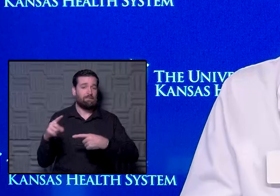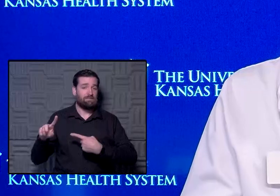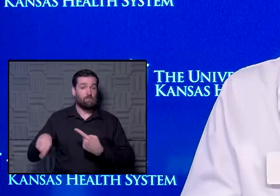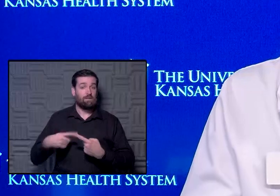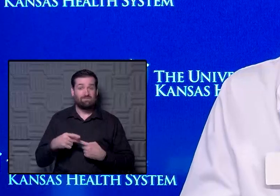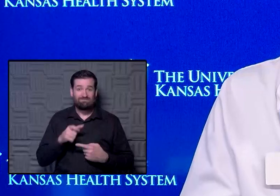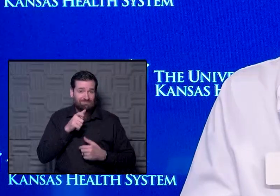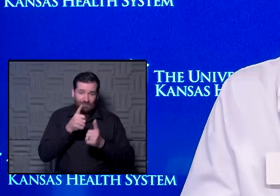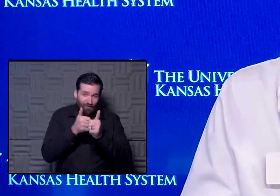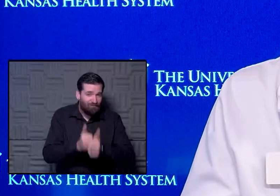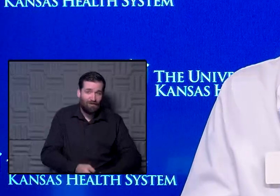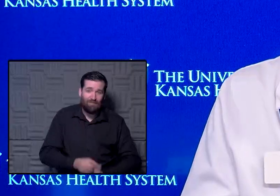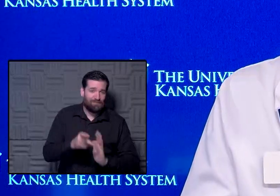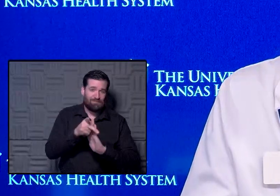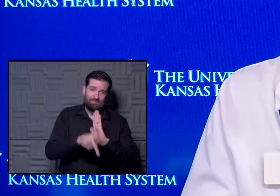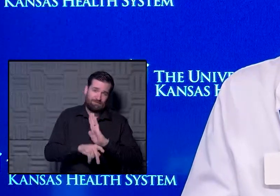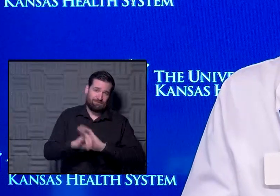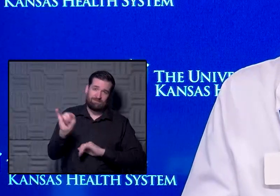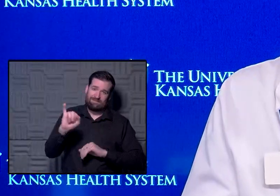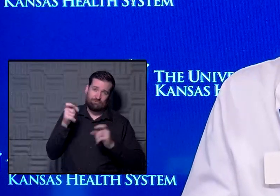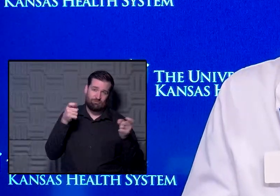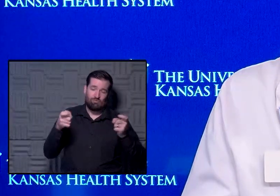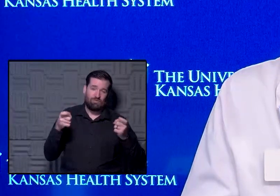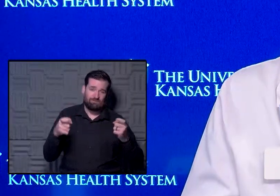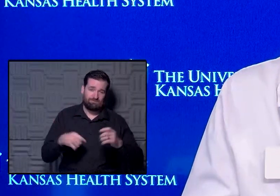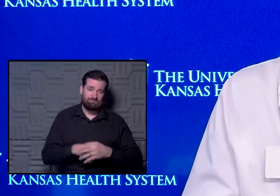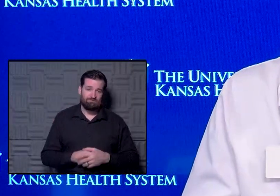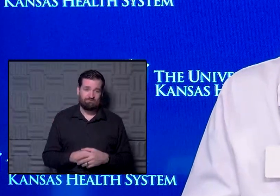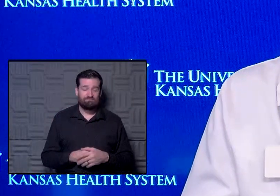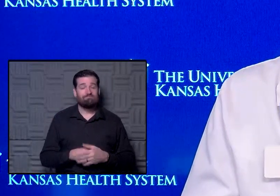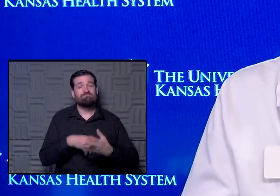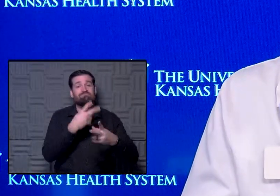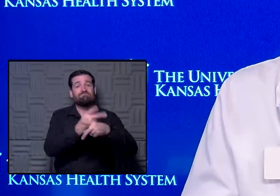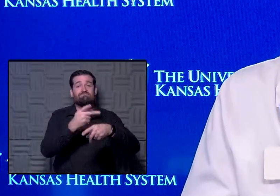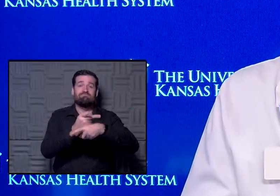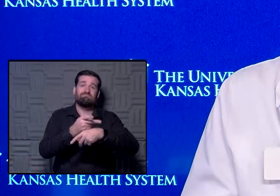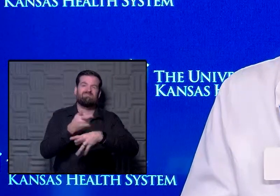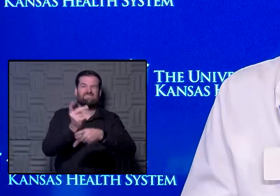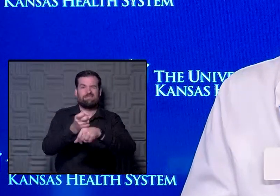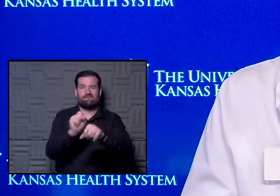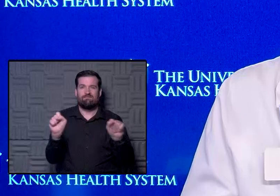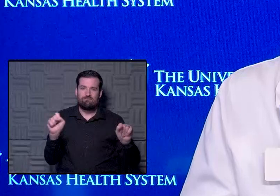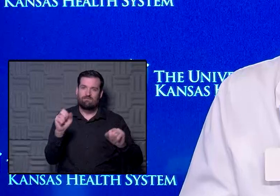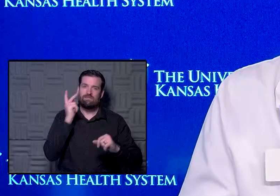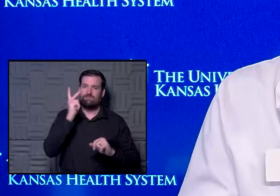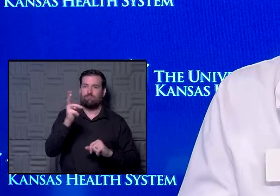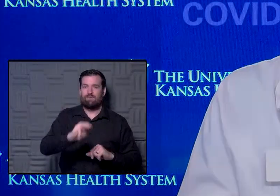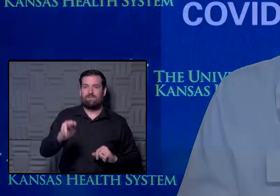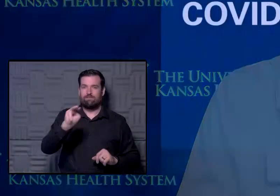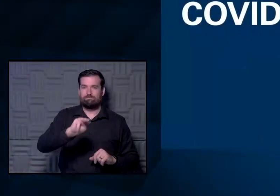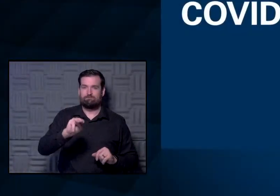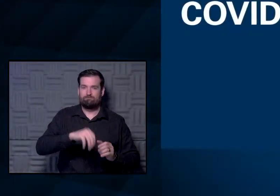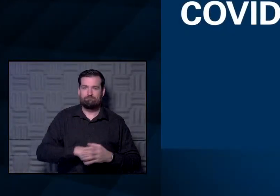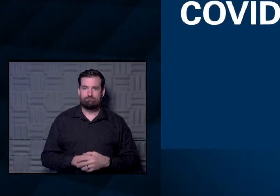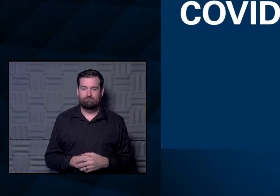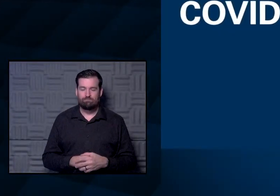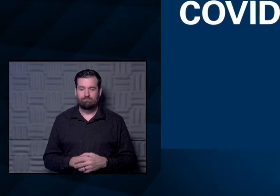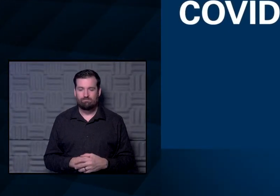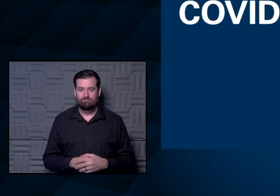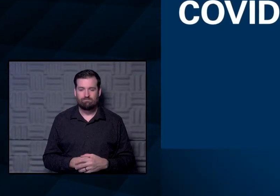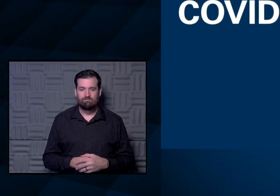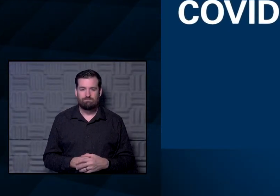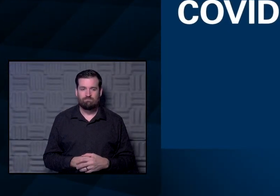you don't follow the pillars of infection control. Take care, stay safe out there, and we'll see you Monday.